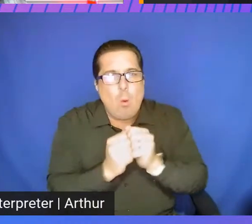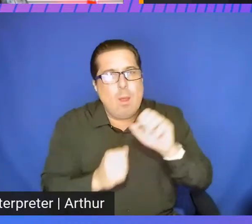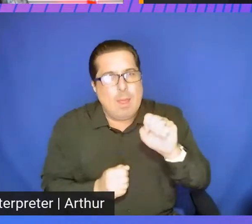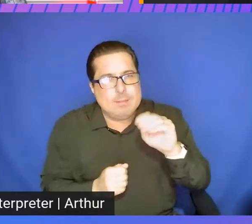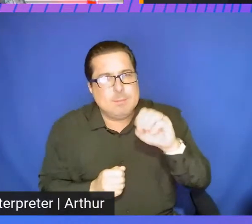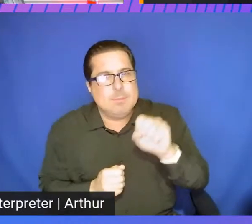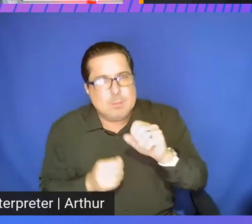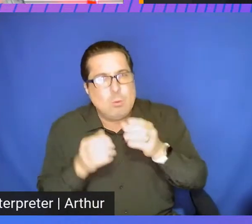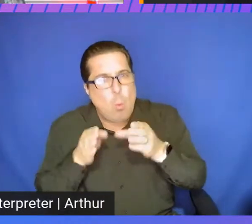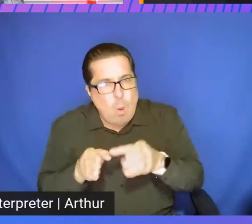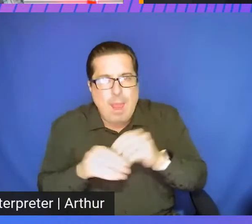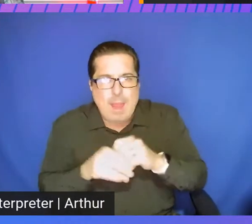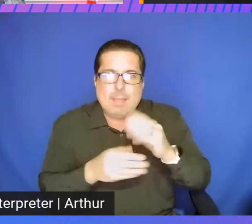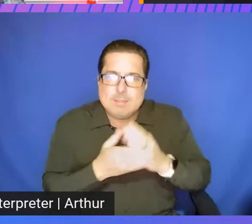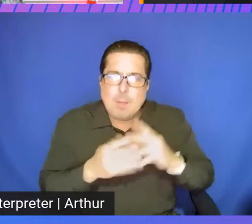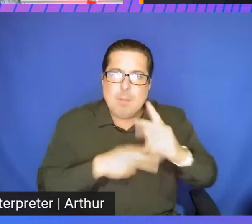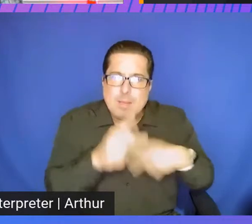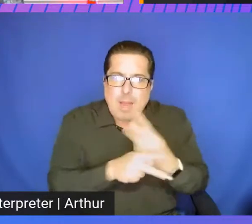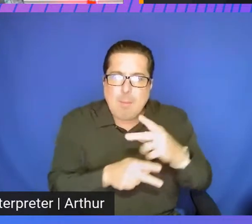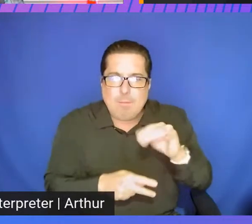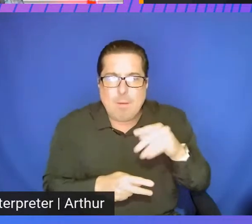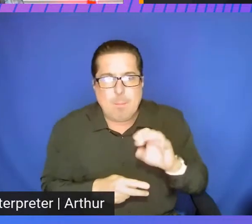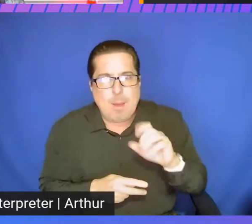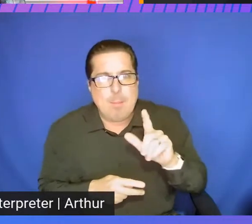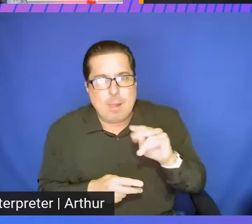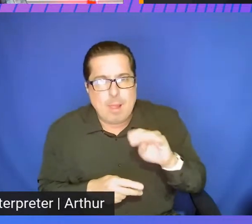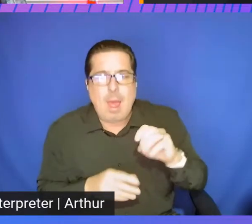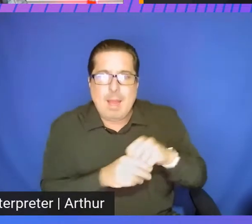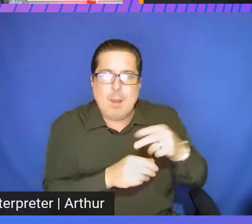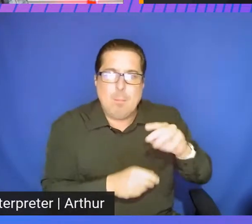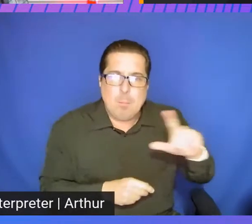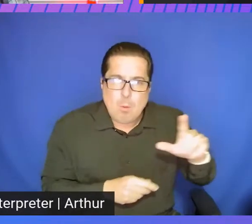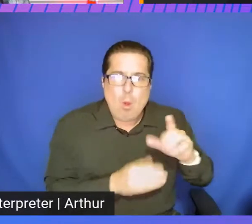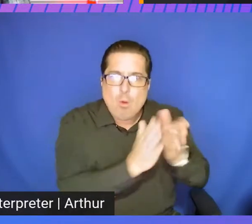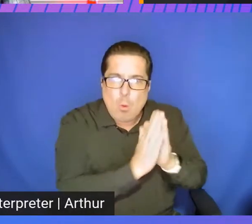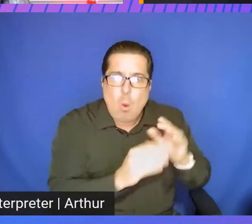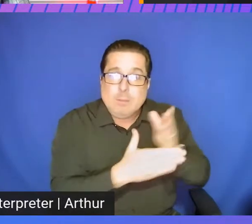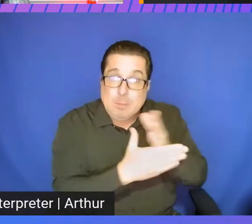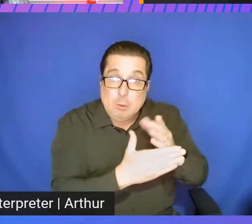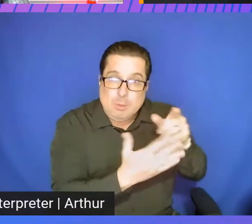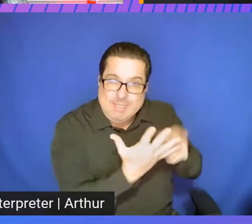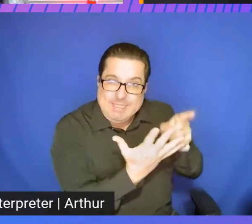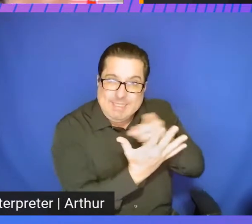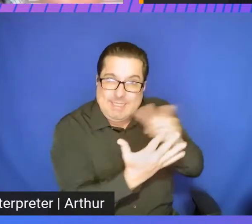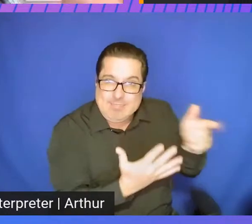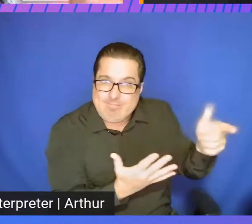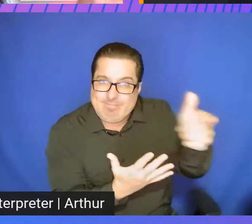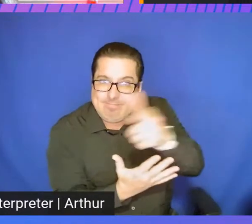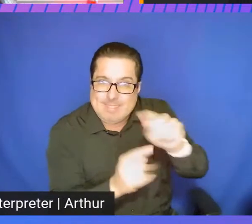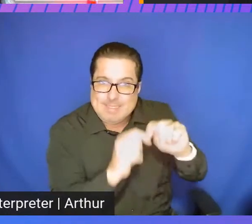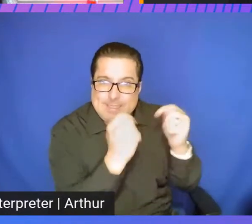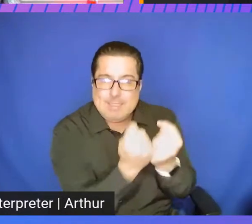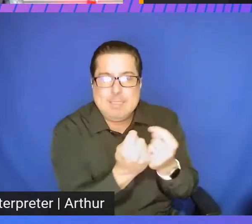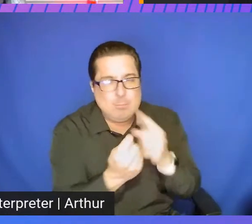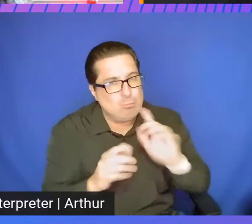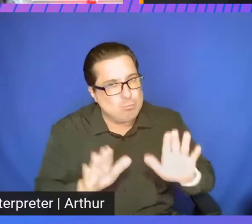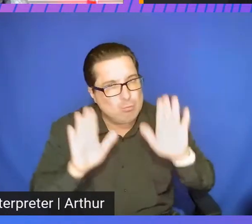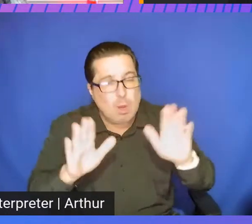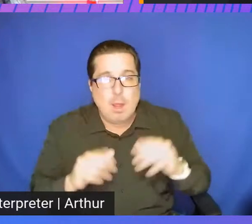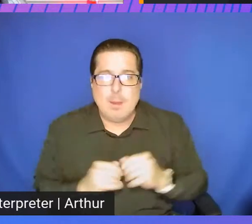of a pipeline and a pull request between teams. That's been great. Creating that